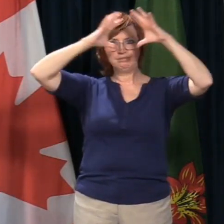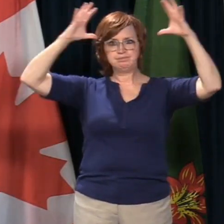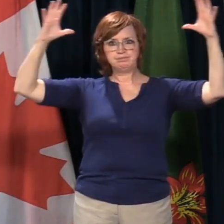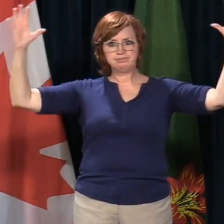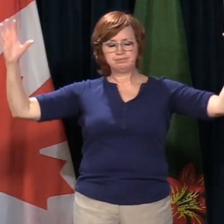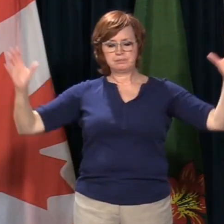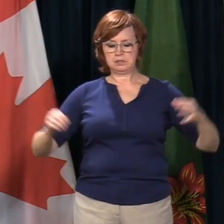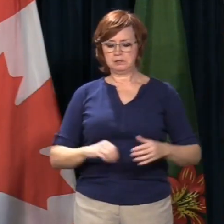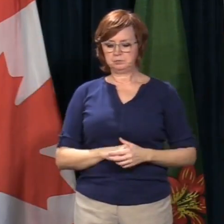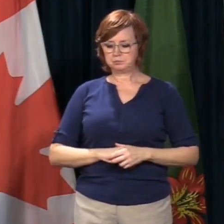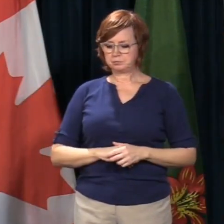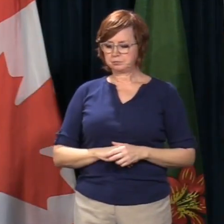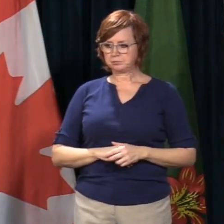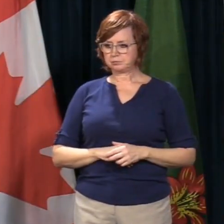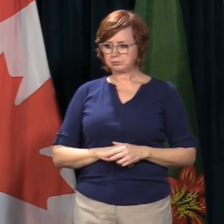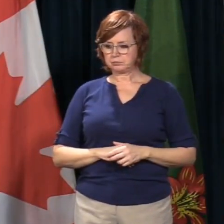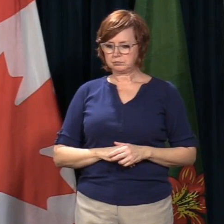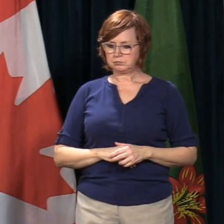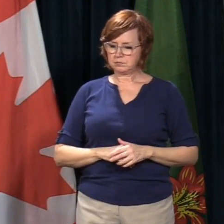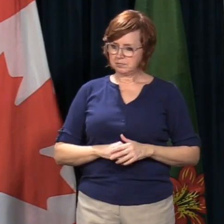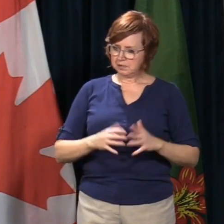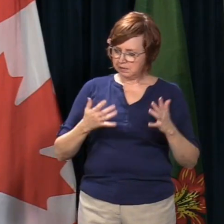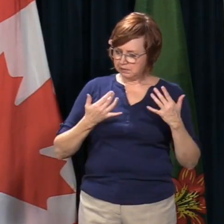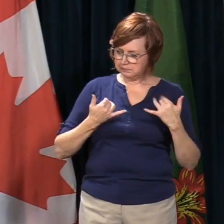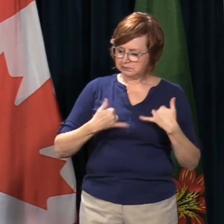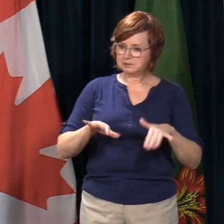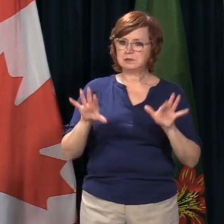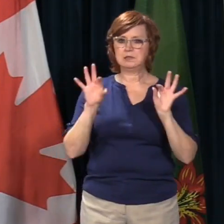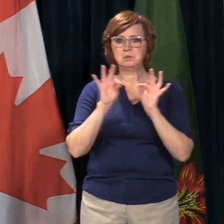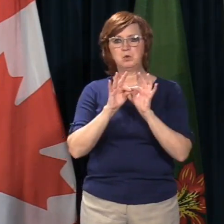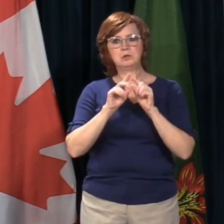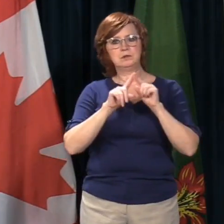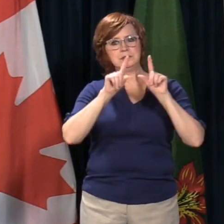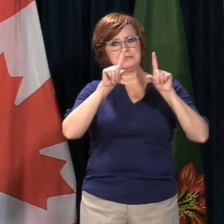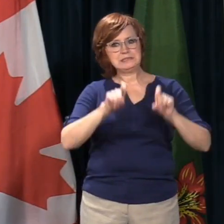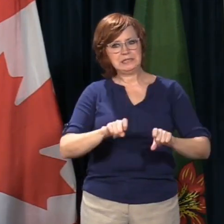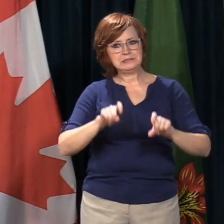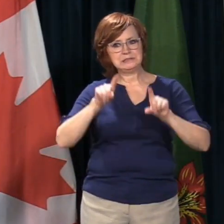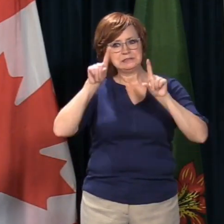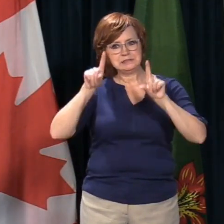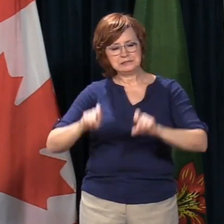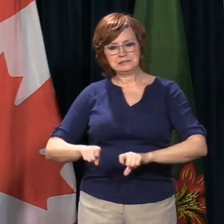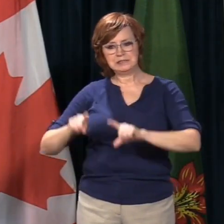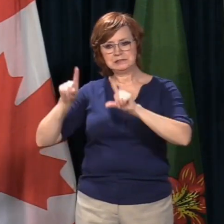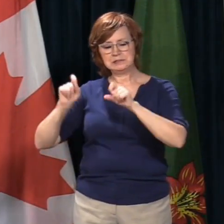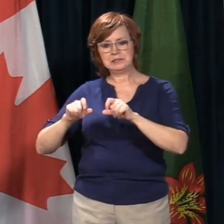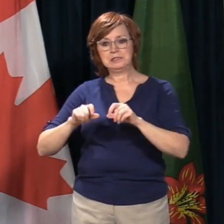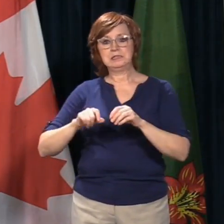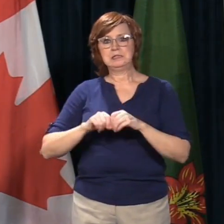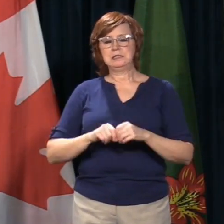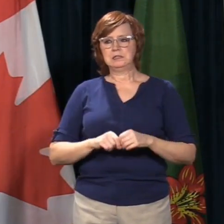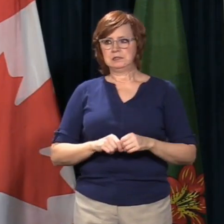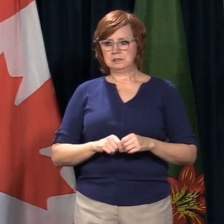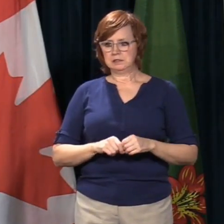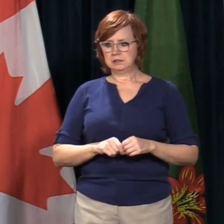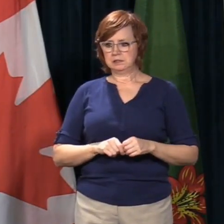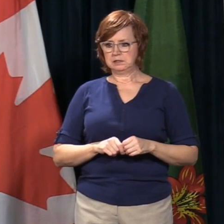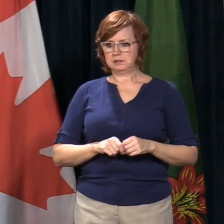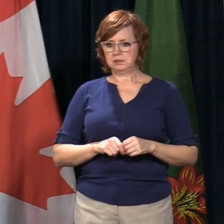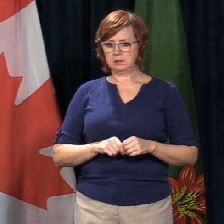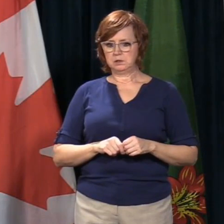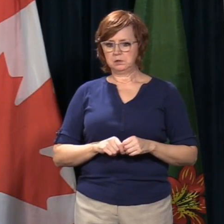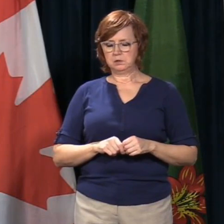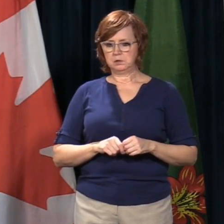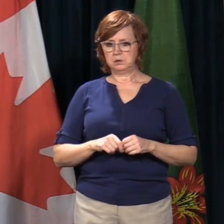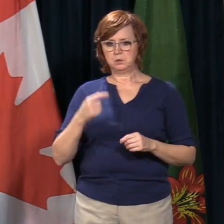The importance of having testing throughout the province and expanding the number of test sites, so we hope to go to at least, I think it's 15 or 16 test